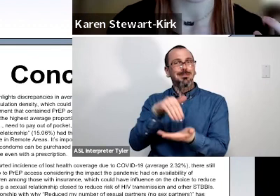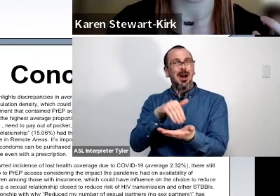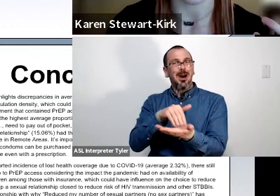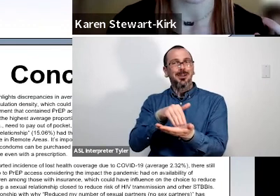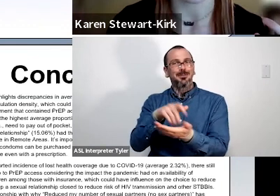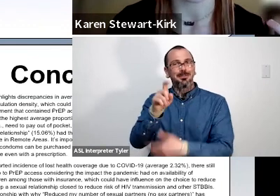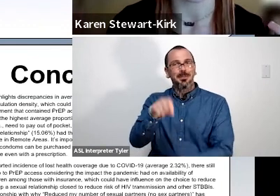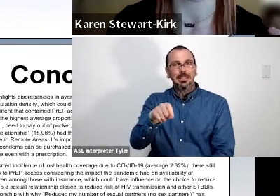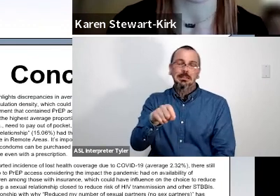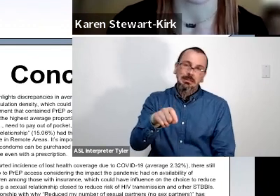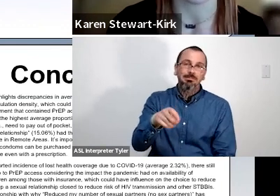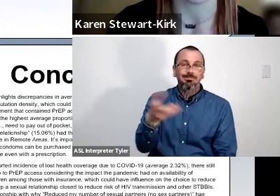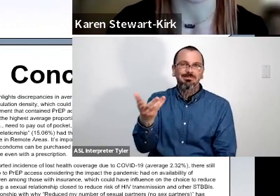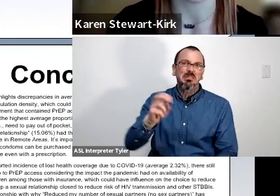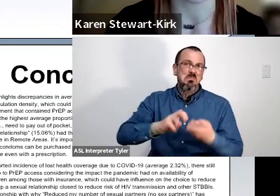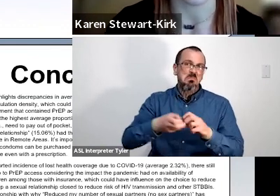this